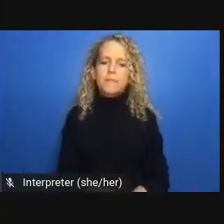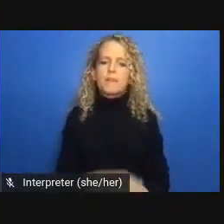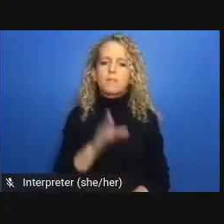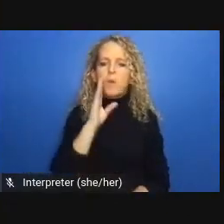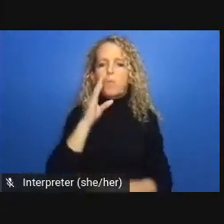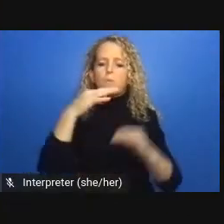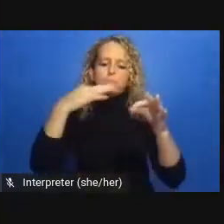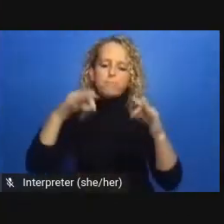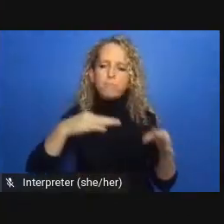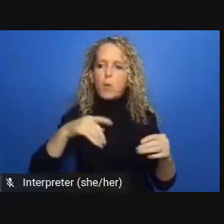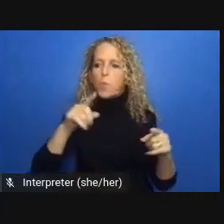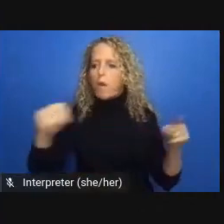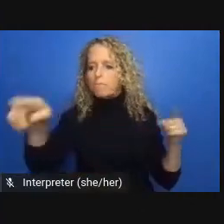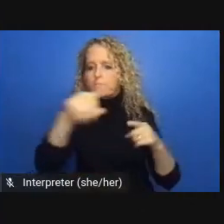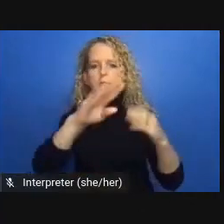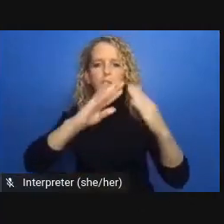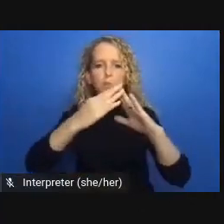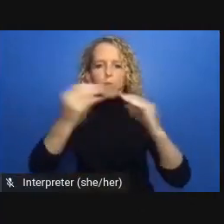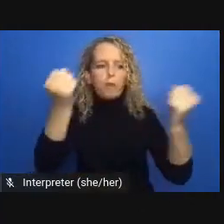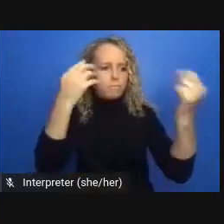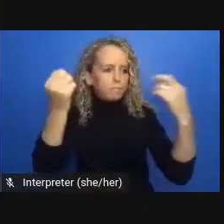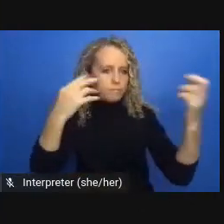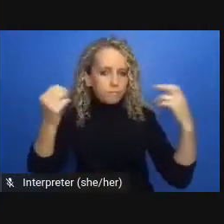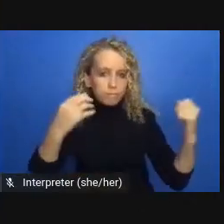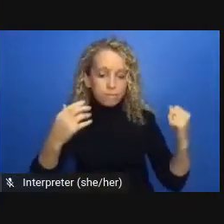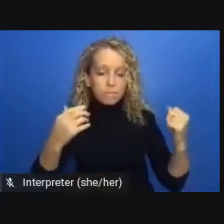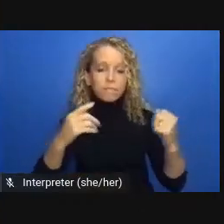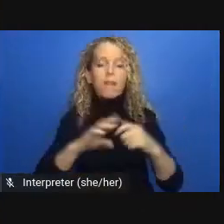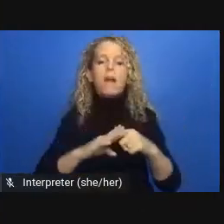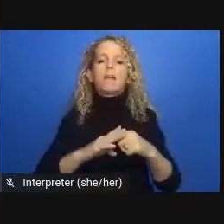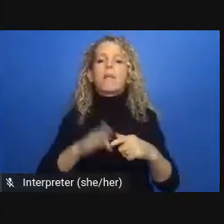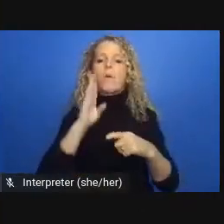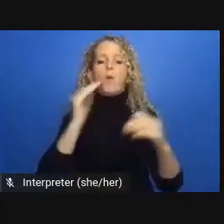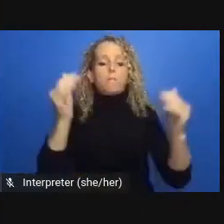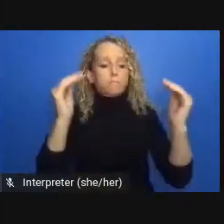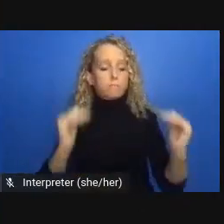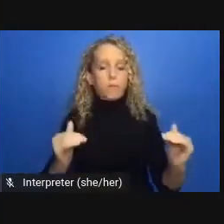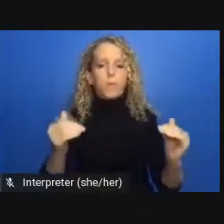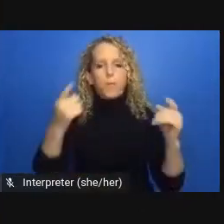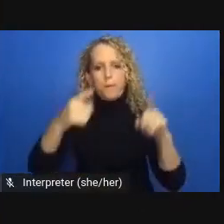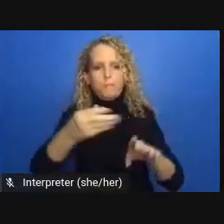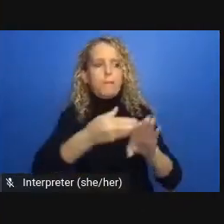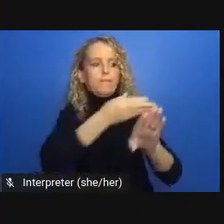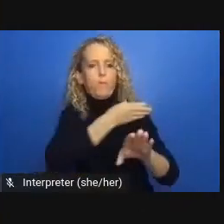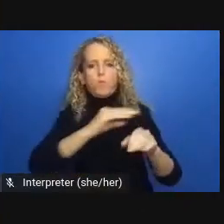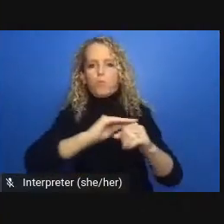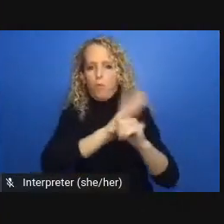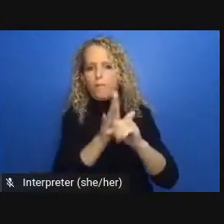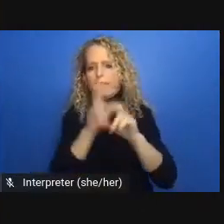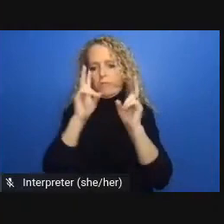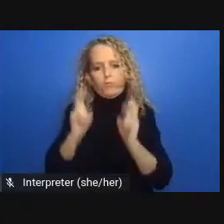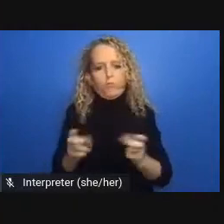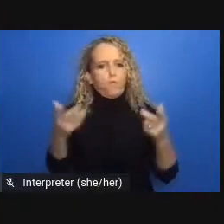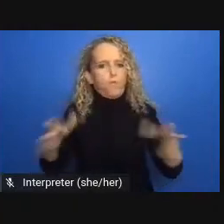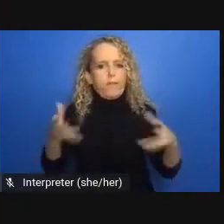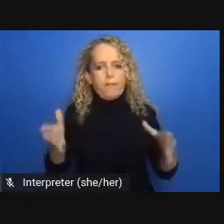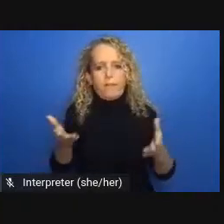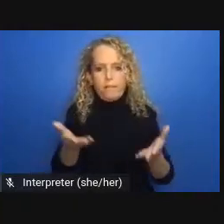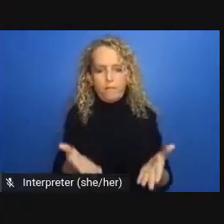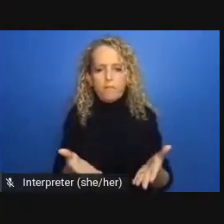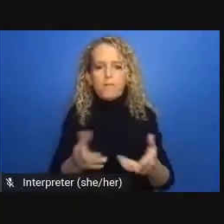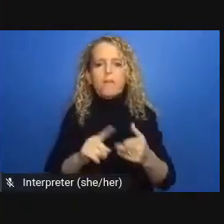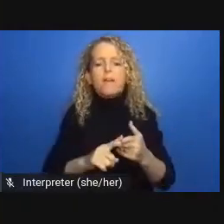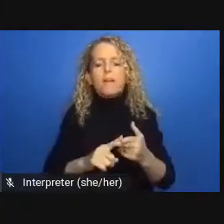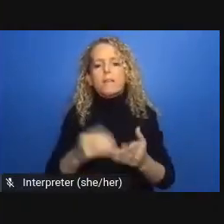going to get into some of the issues that were there before COVID, and then briefly discuss, you know, some of the recommendations that some